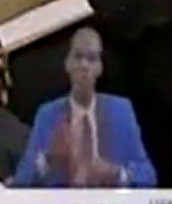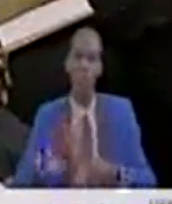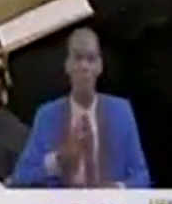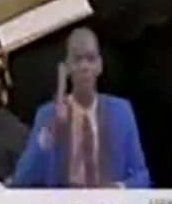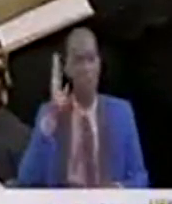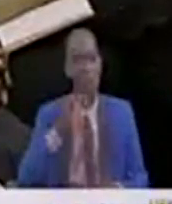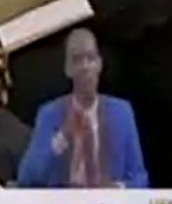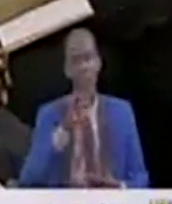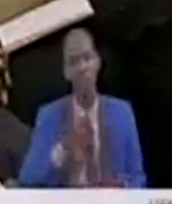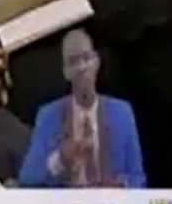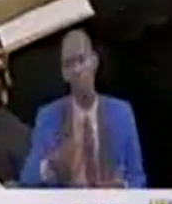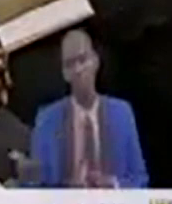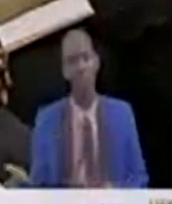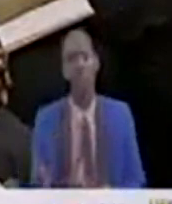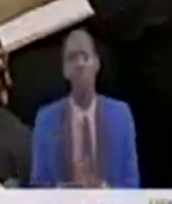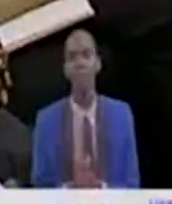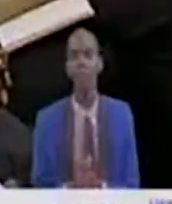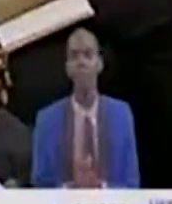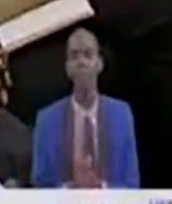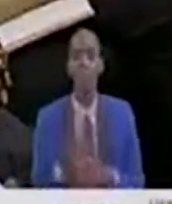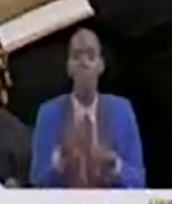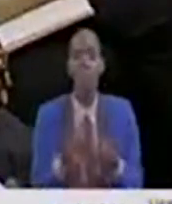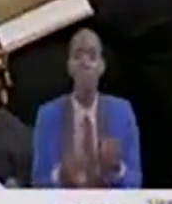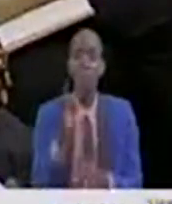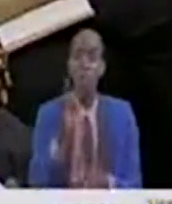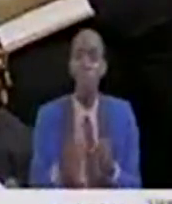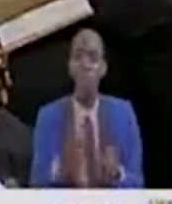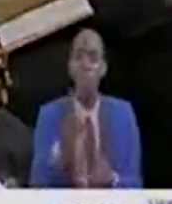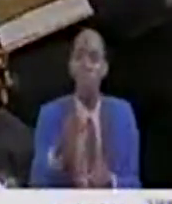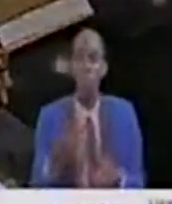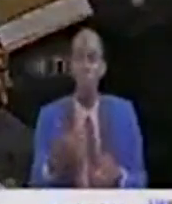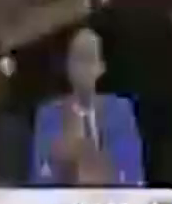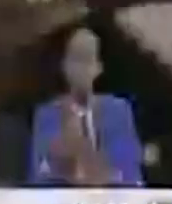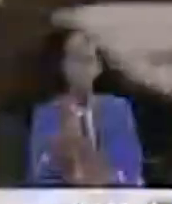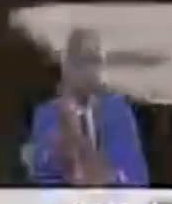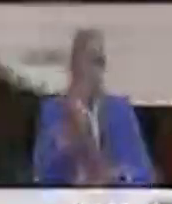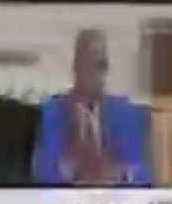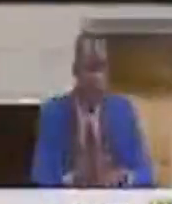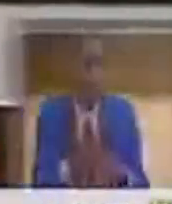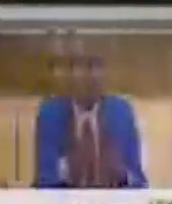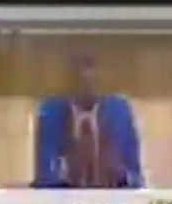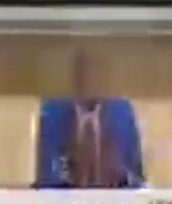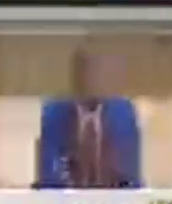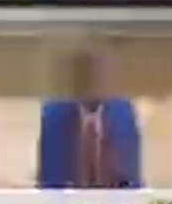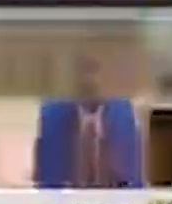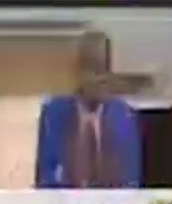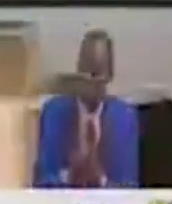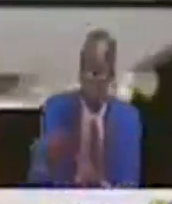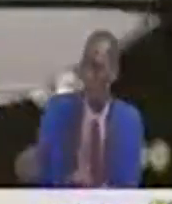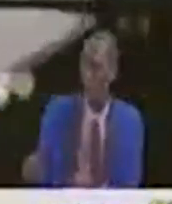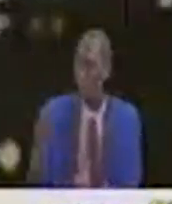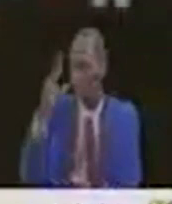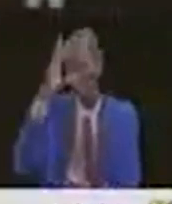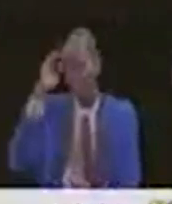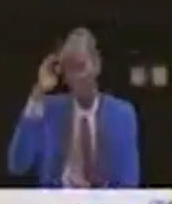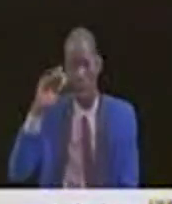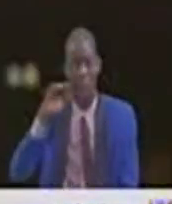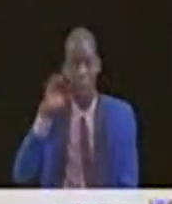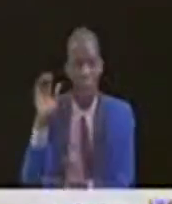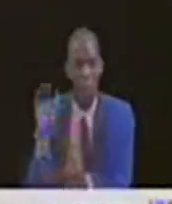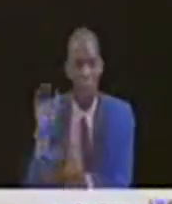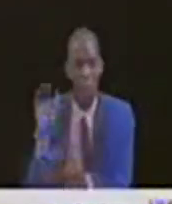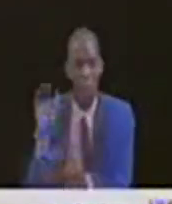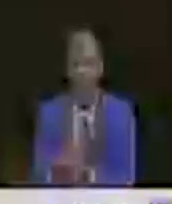But if you are tossing with another man's wife, judgment is coming. If you are playing games with